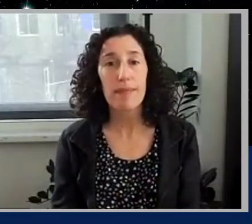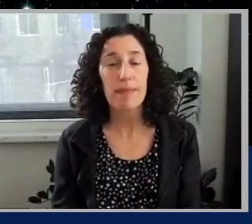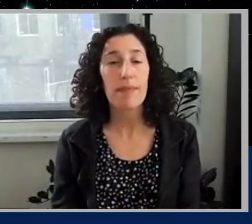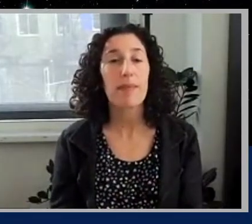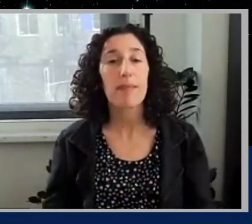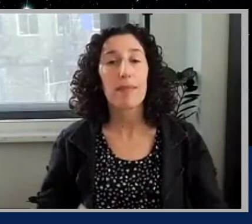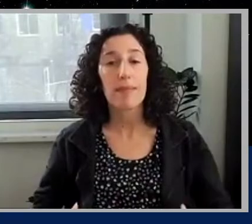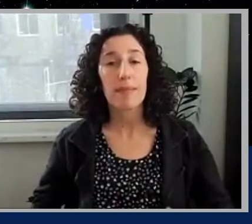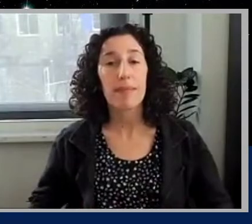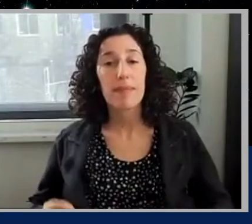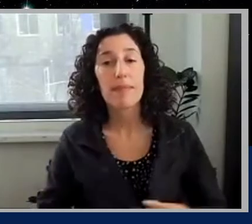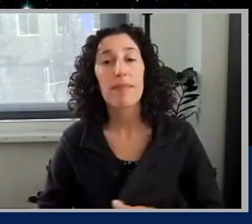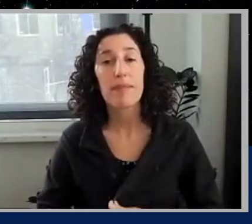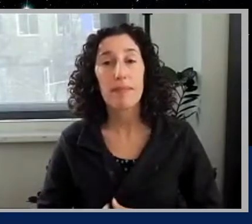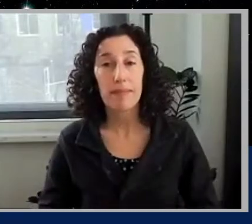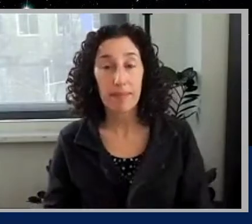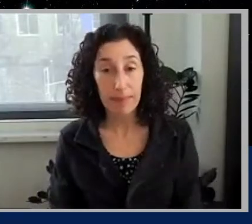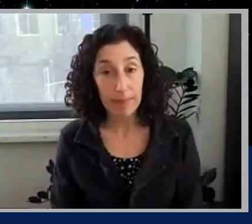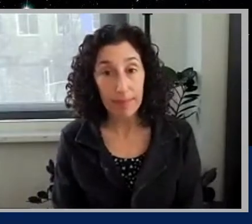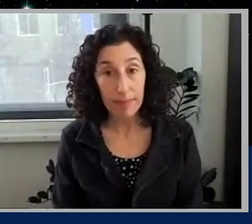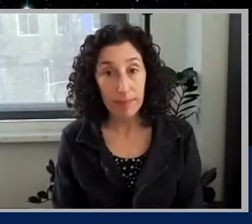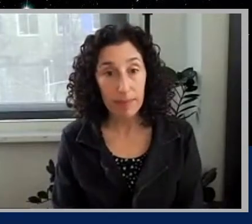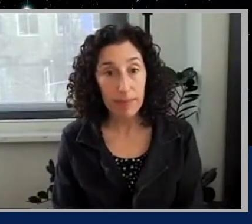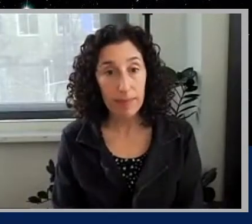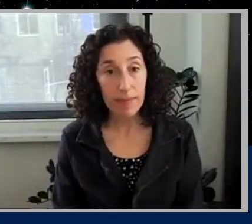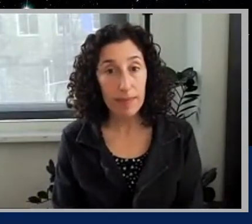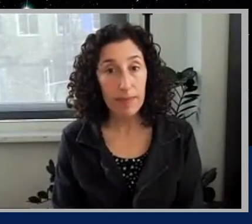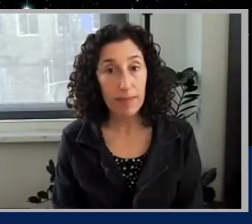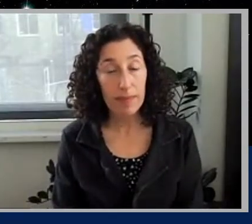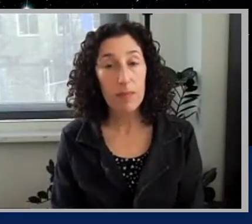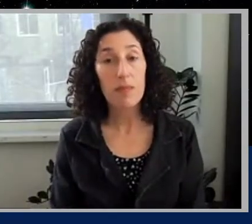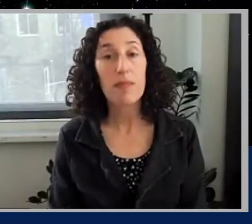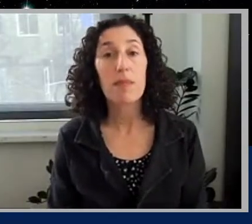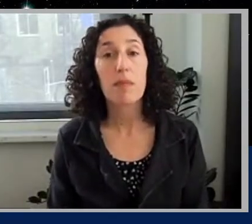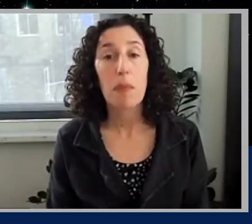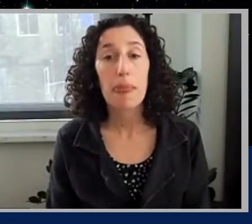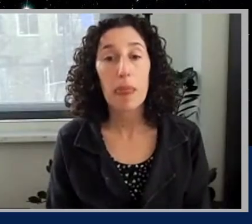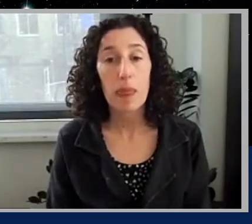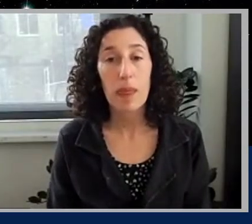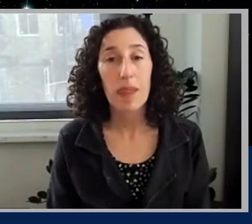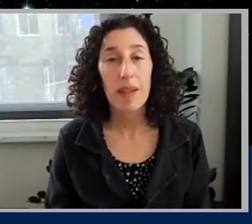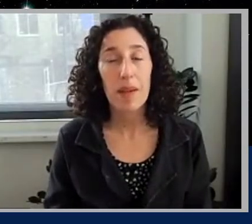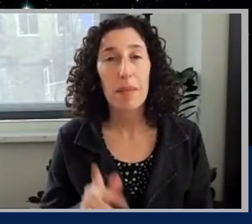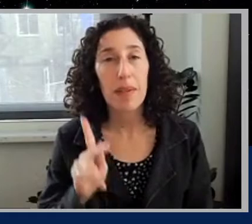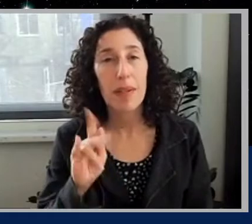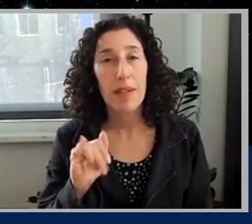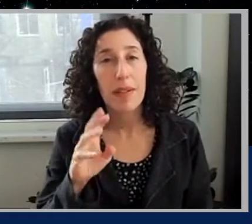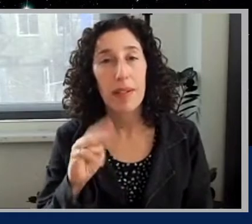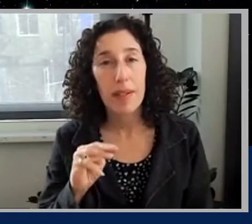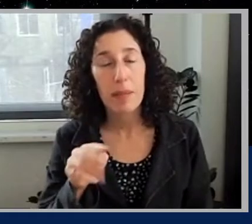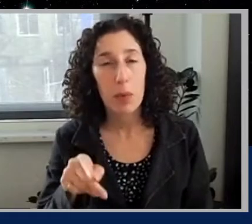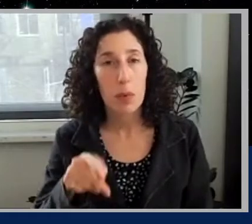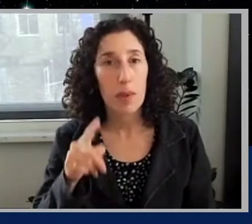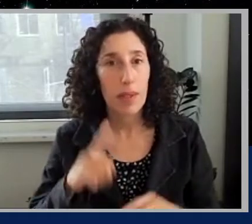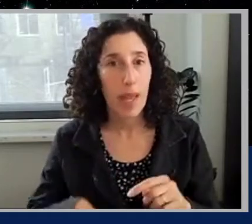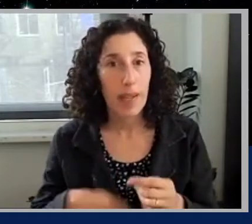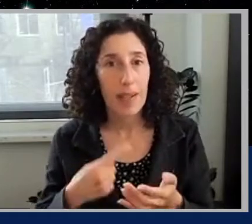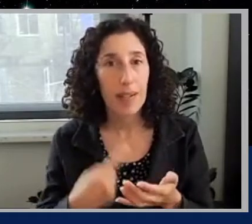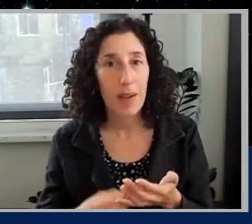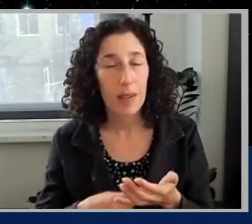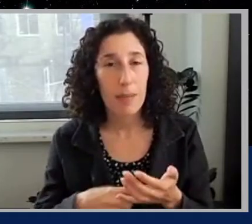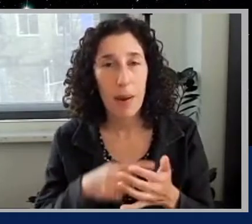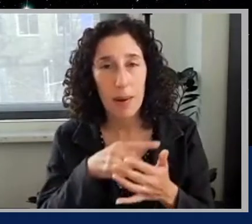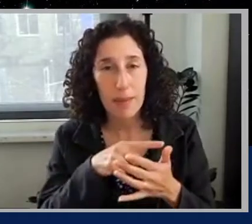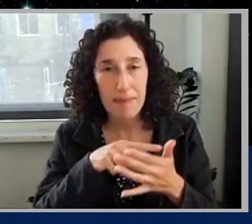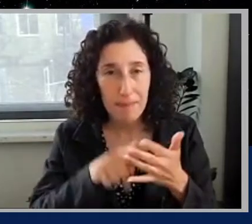So yeah. Kim, besides things that you can't talk about, what are some other exciting or looking to